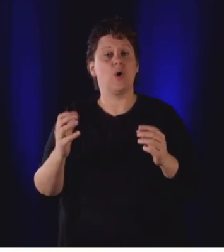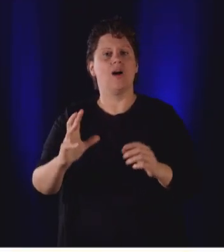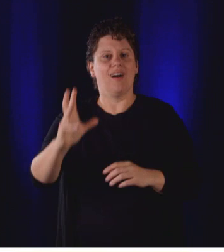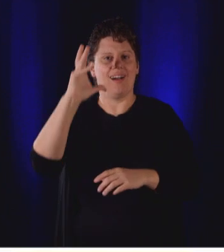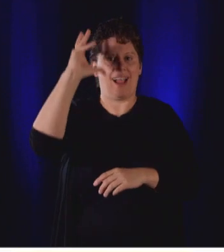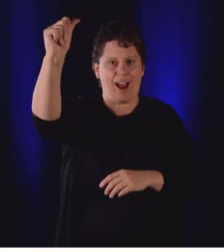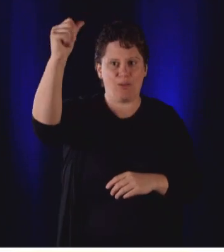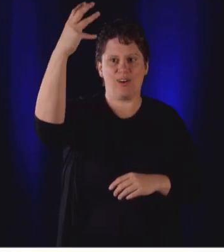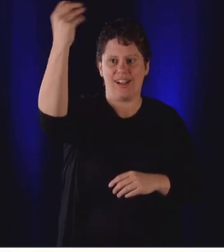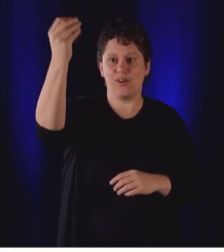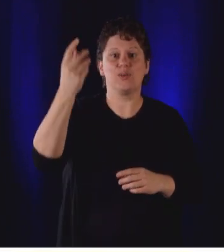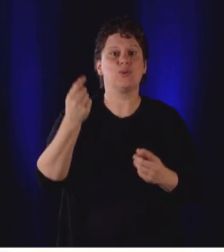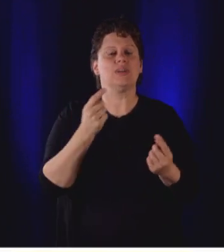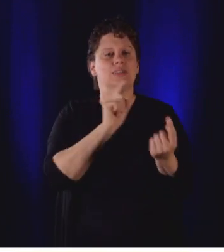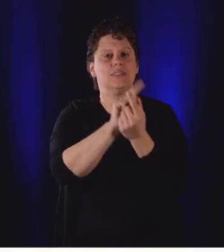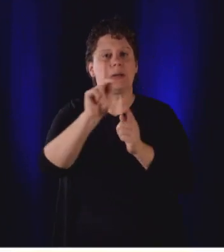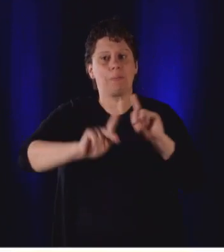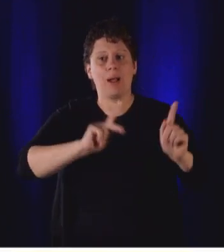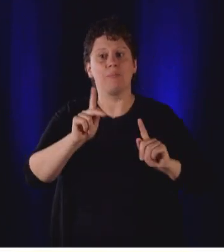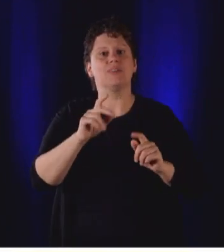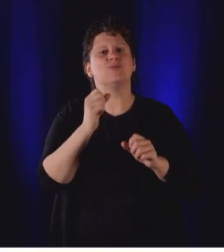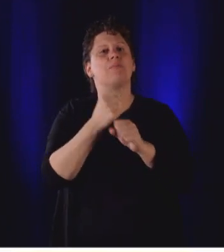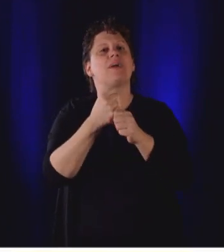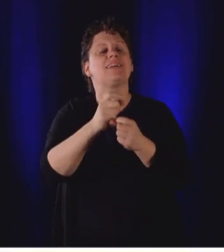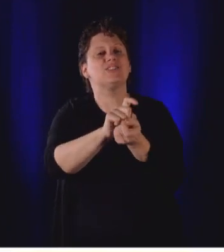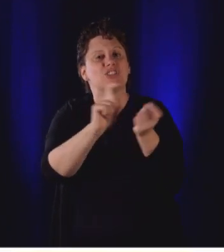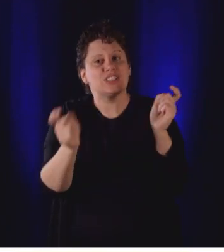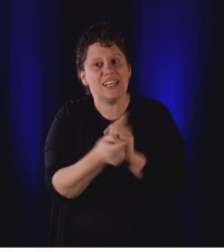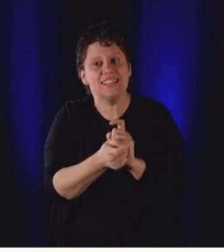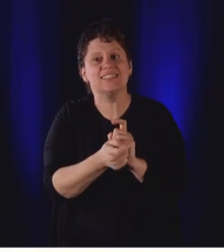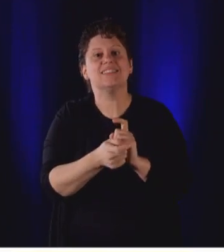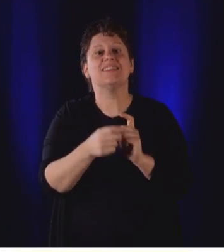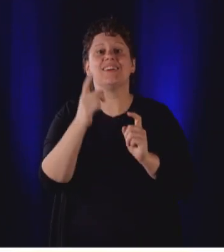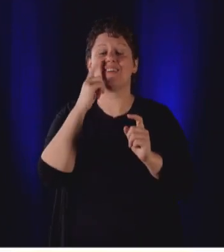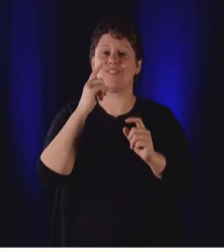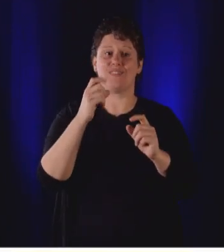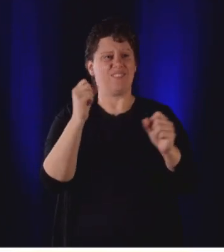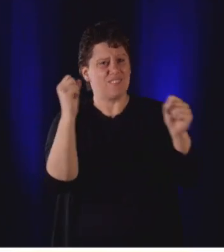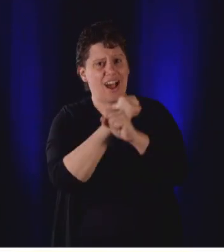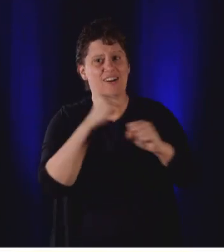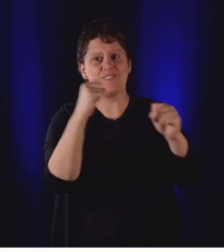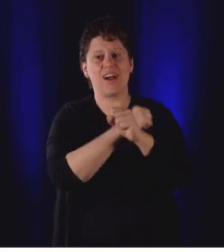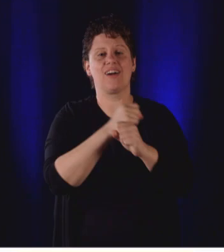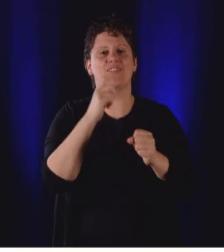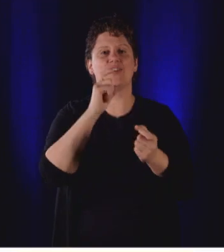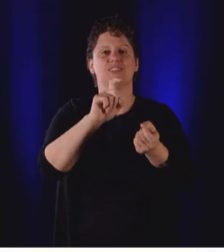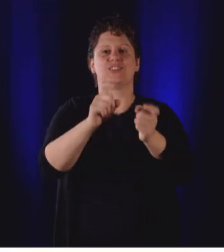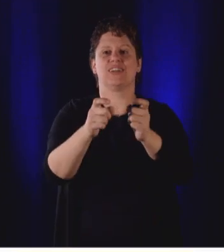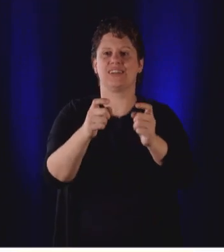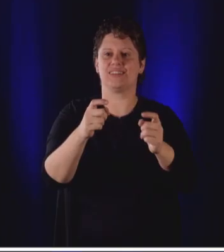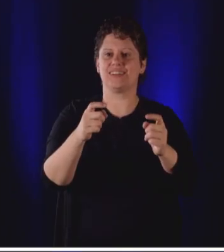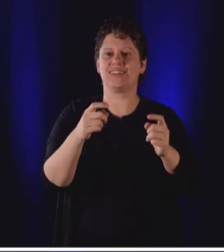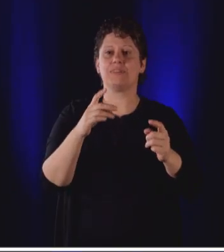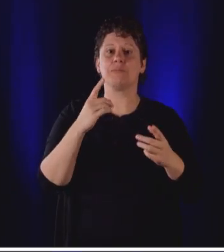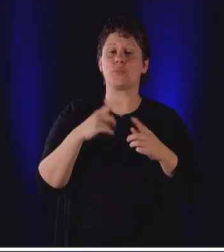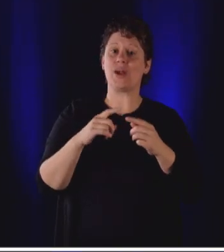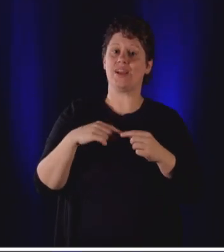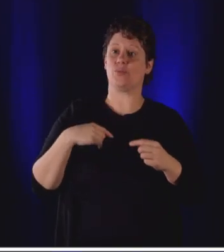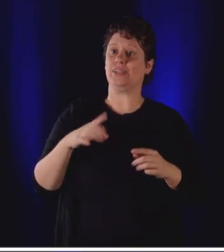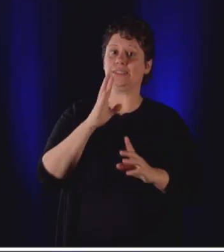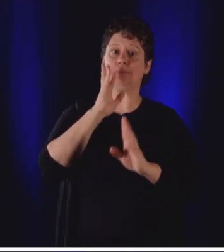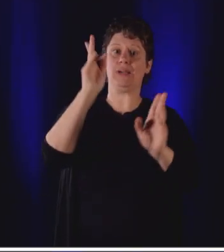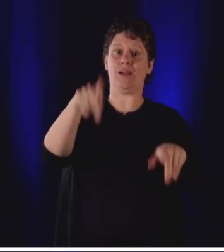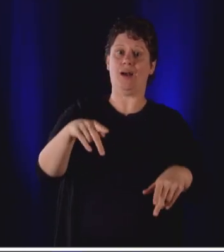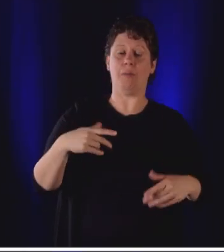for it. Because any speaking out against these things, any time you go to sit in front of your city commissioners or your